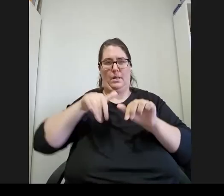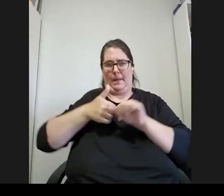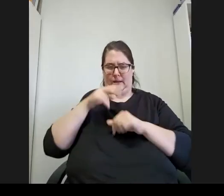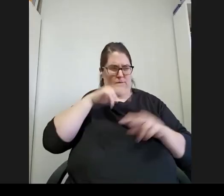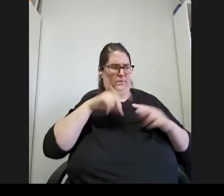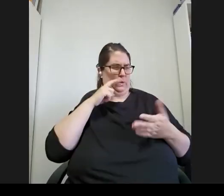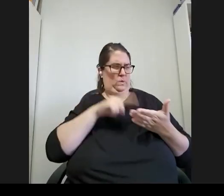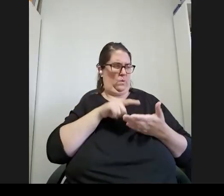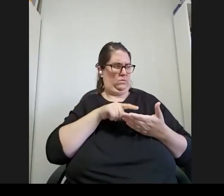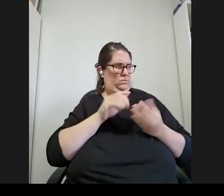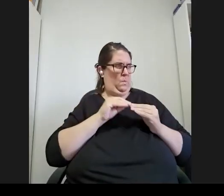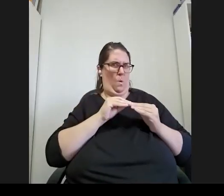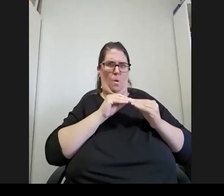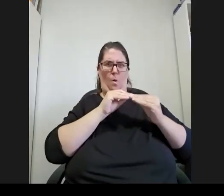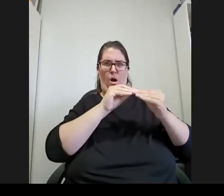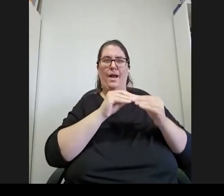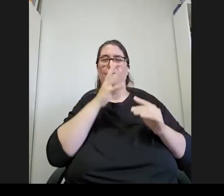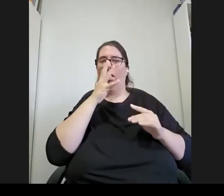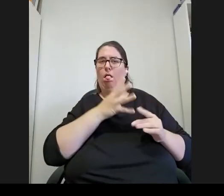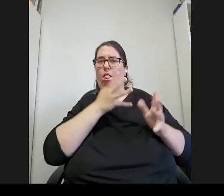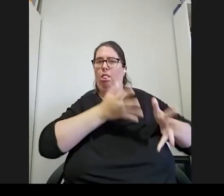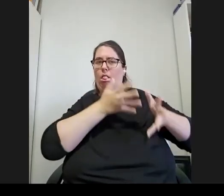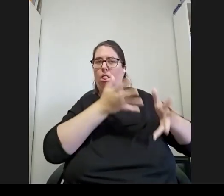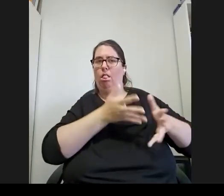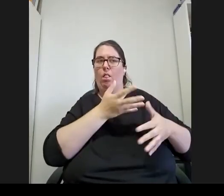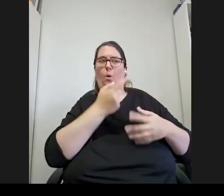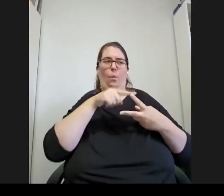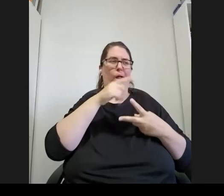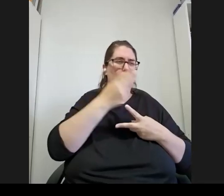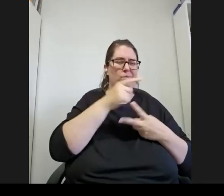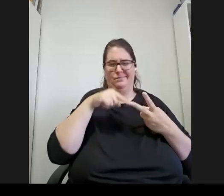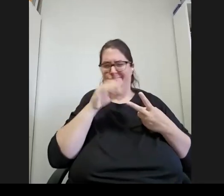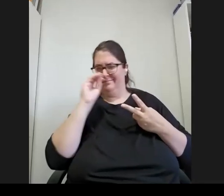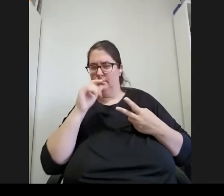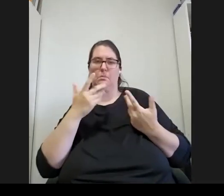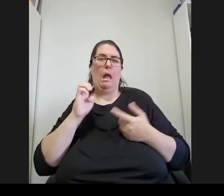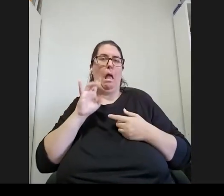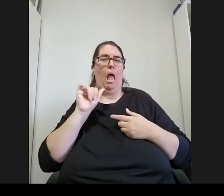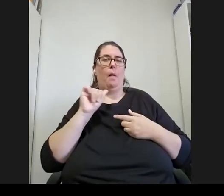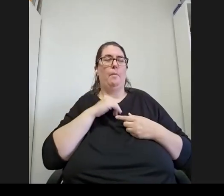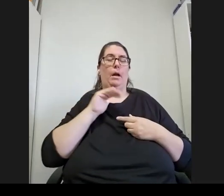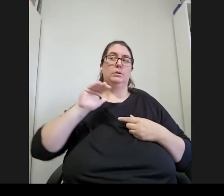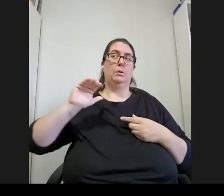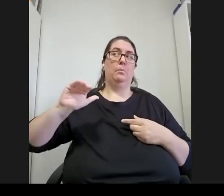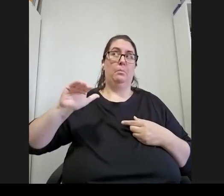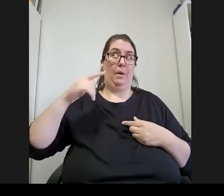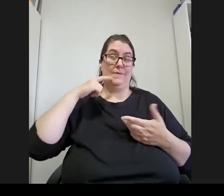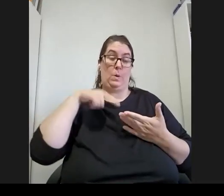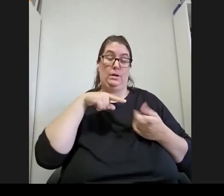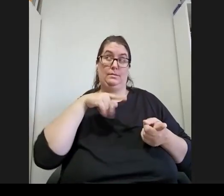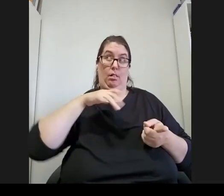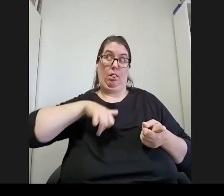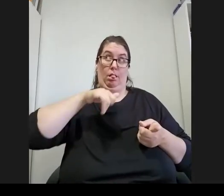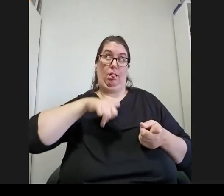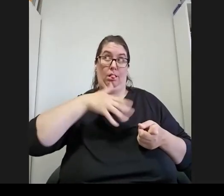notice that, but they are not being used or one is used but other is not, Emma might get in touch with you because Emma is the